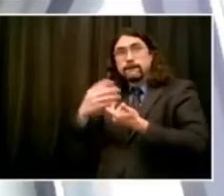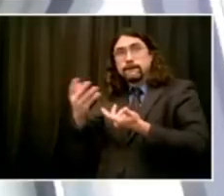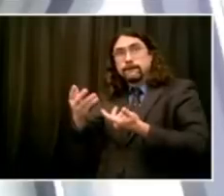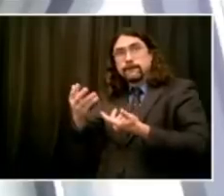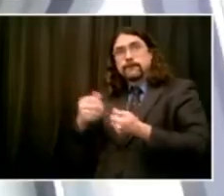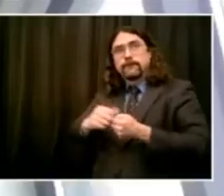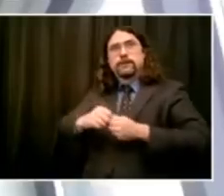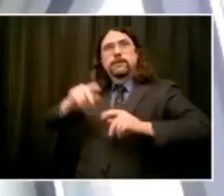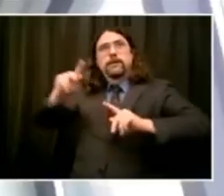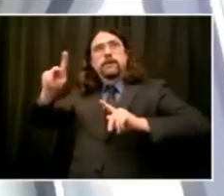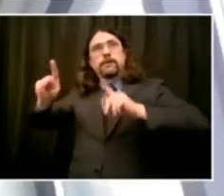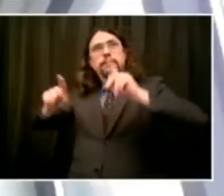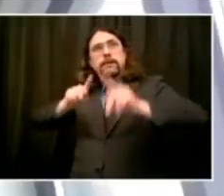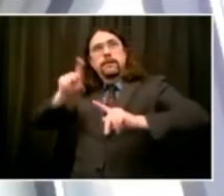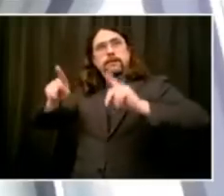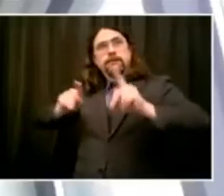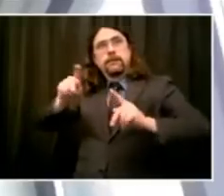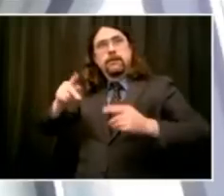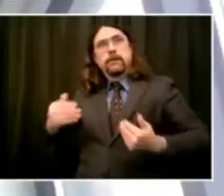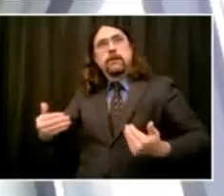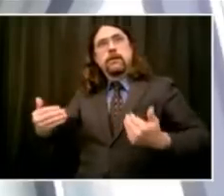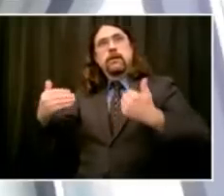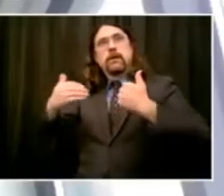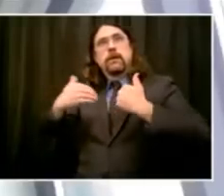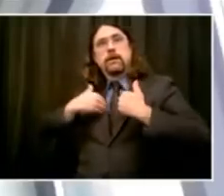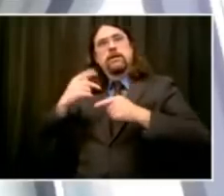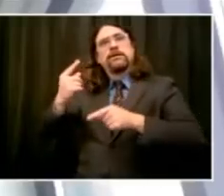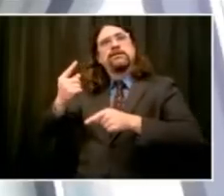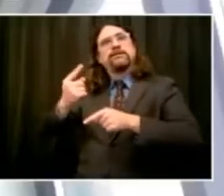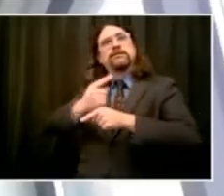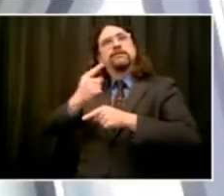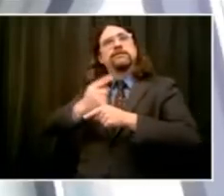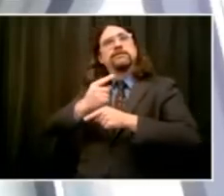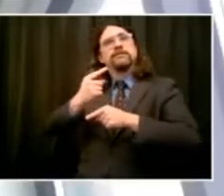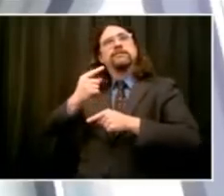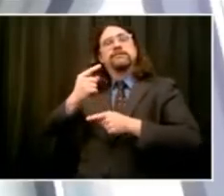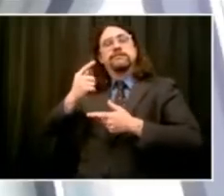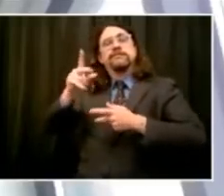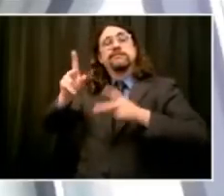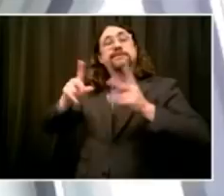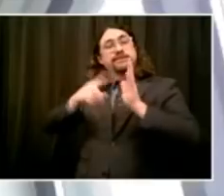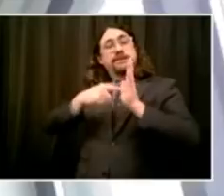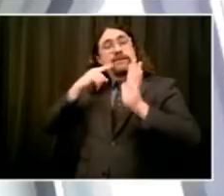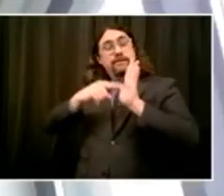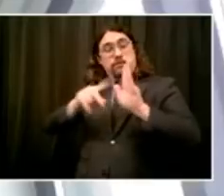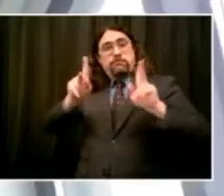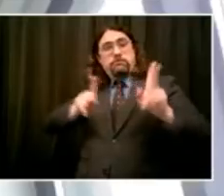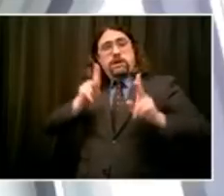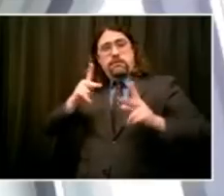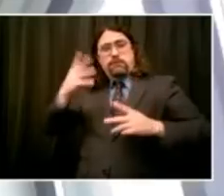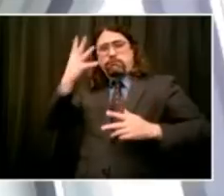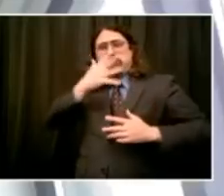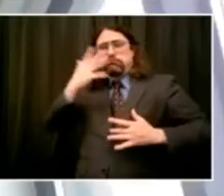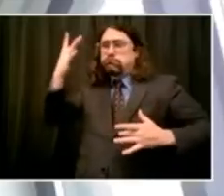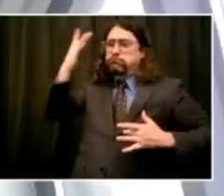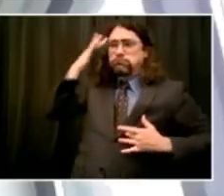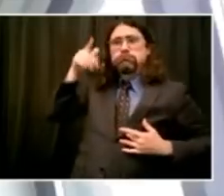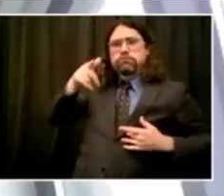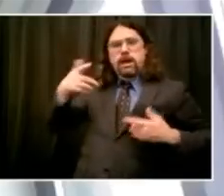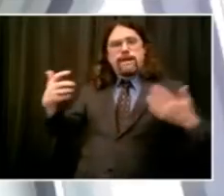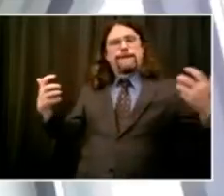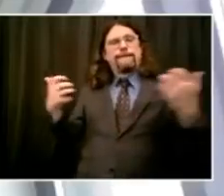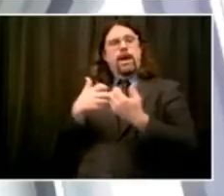be admitted. Some of them may well be able to go home. As you've said so well, Mr. Mayor, the